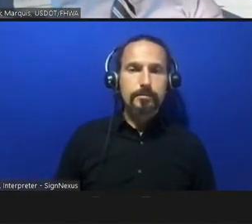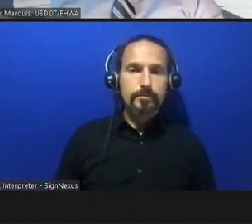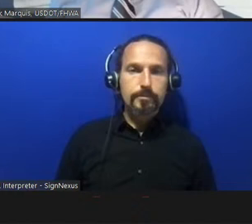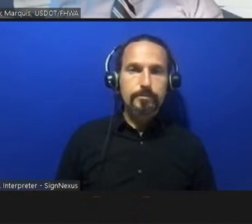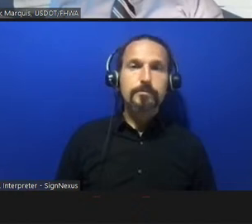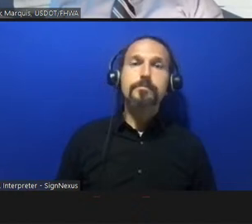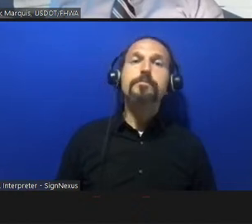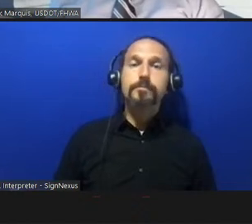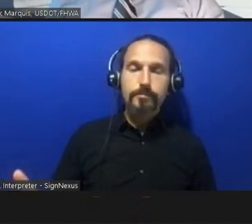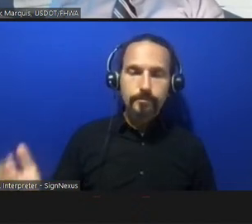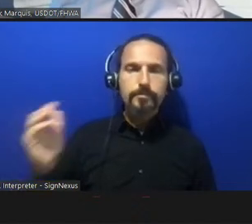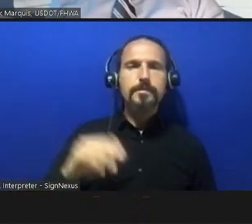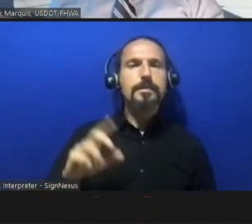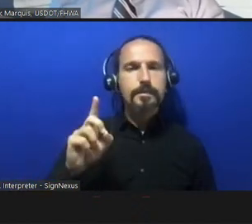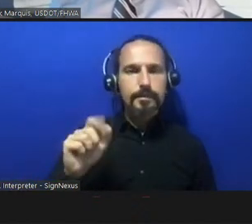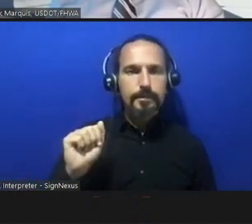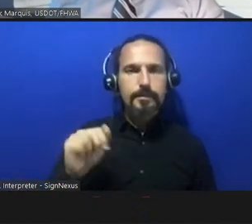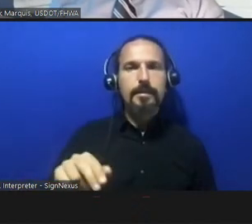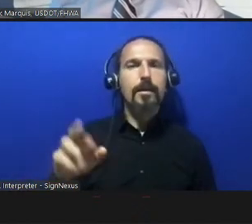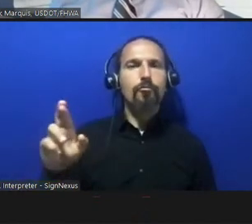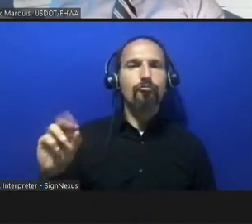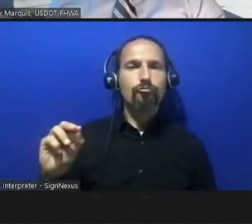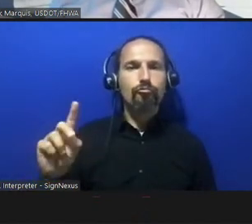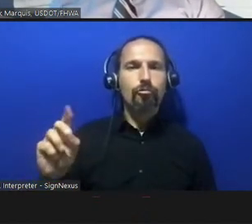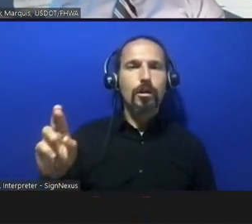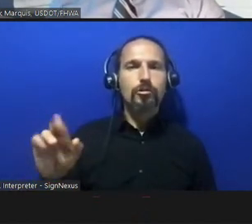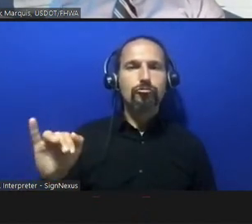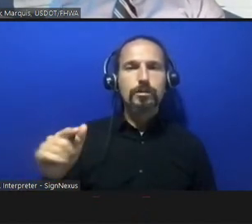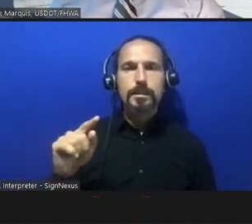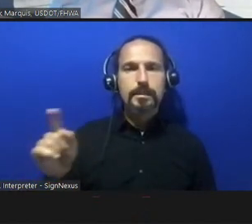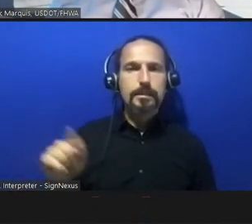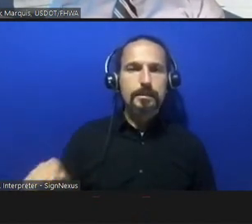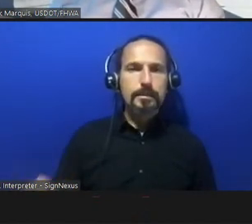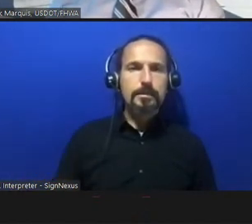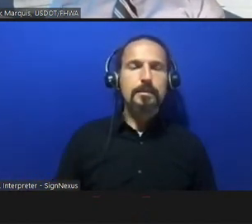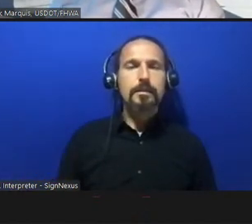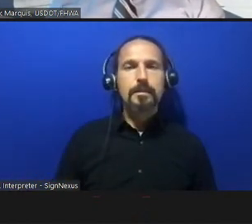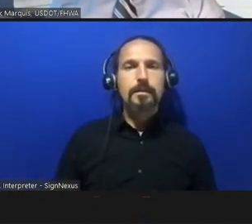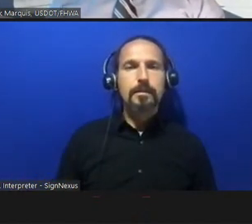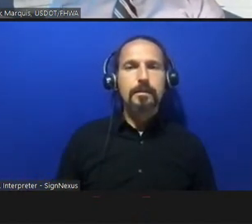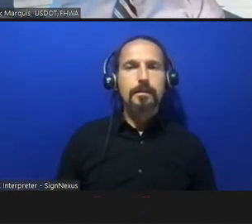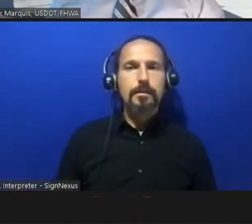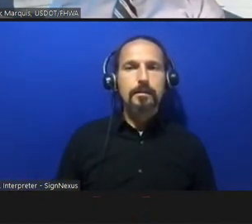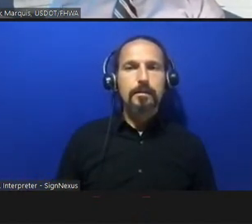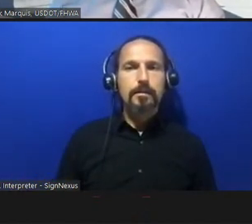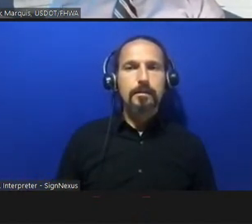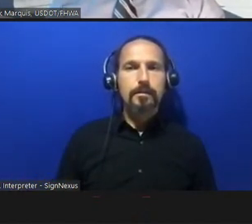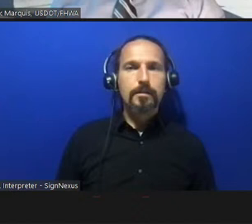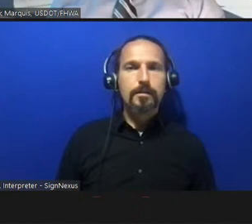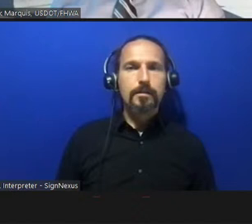our next speaker is dan rodriguez followed by henry kim